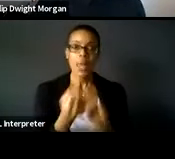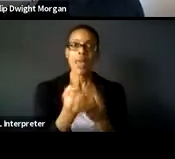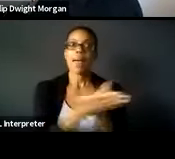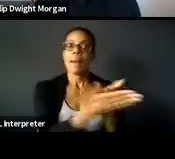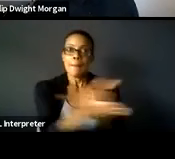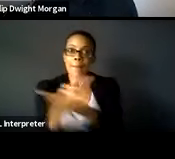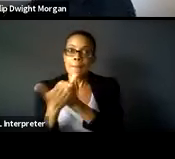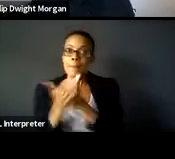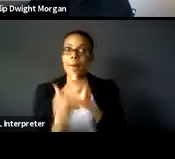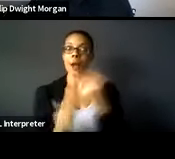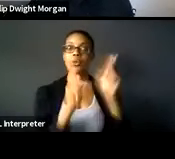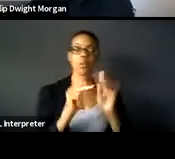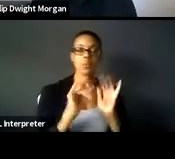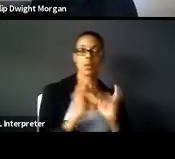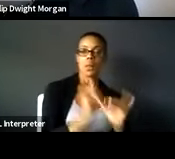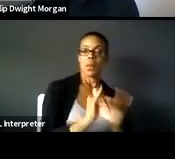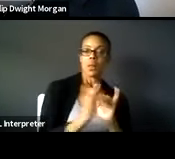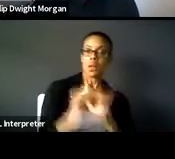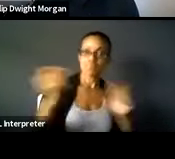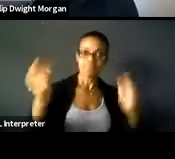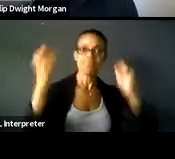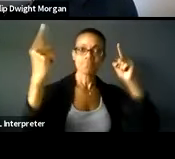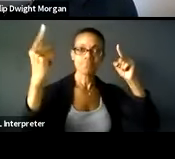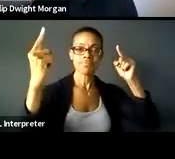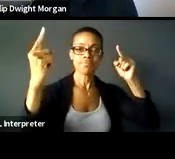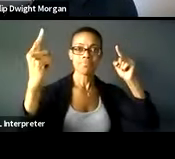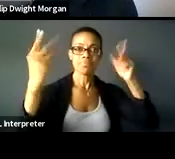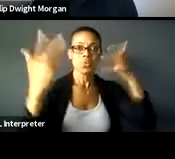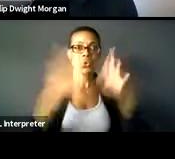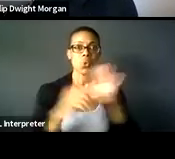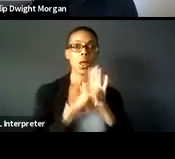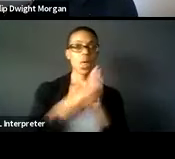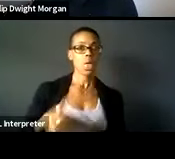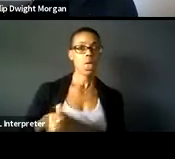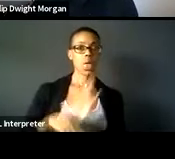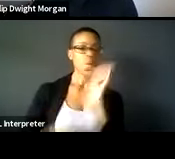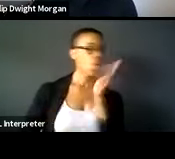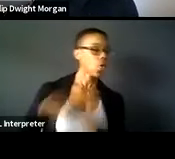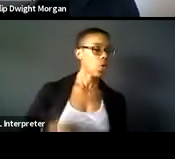feel like they continue to be pushed down, pushed aside.